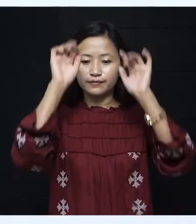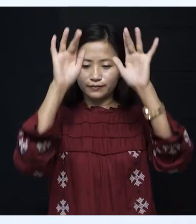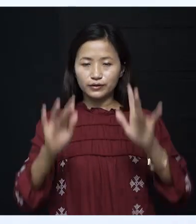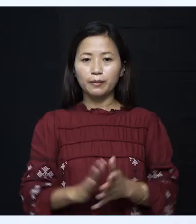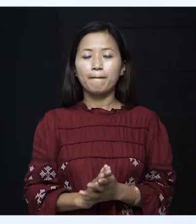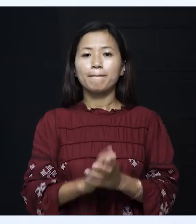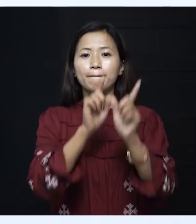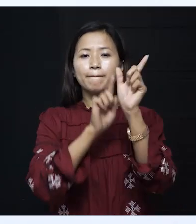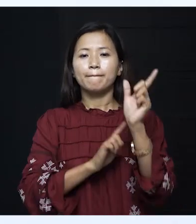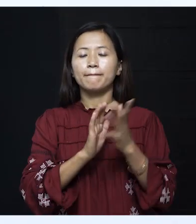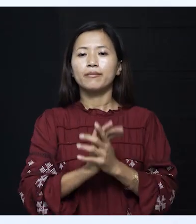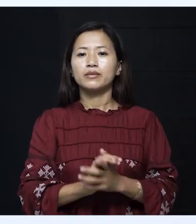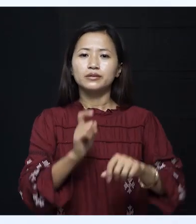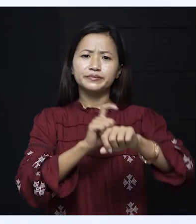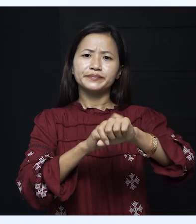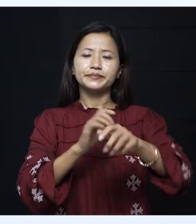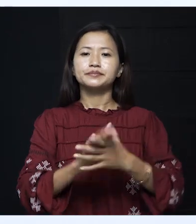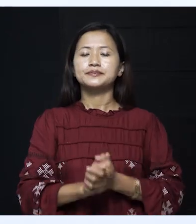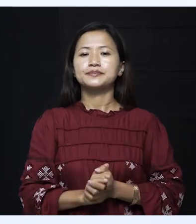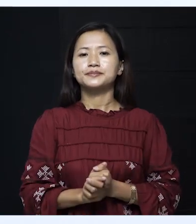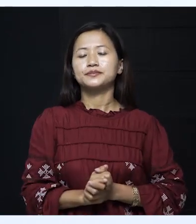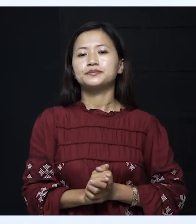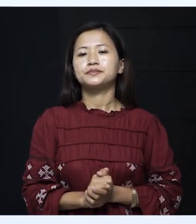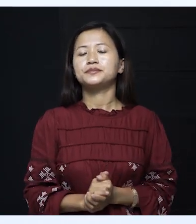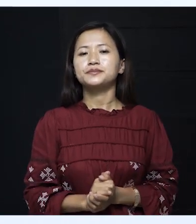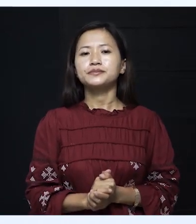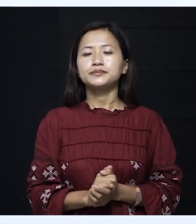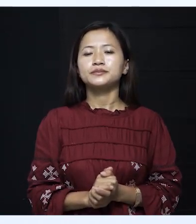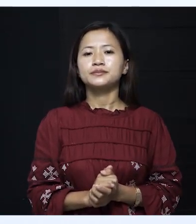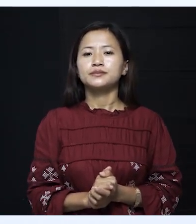by the time